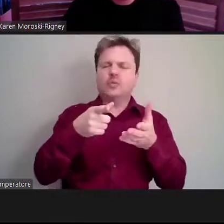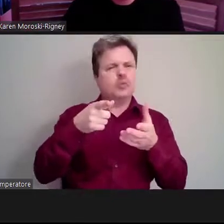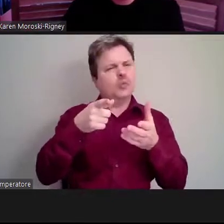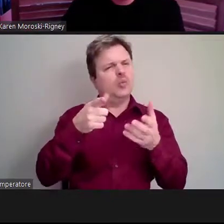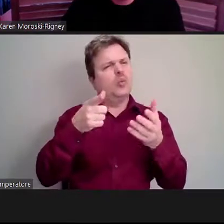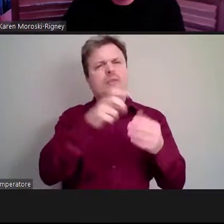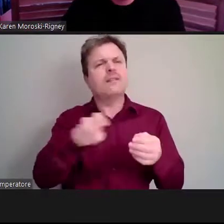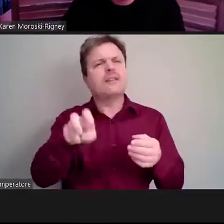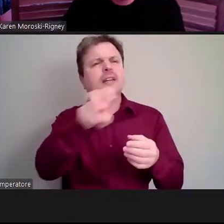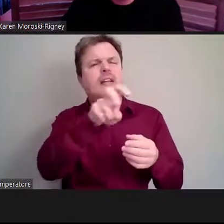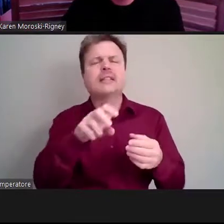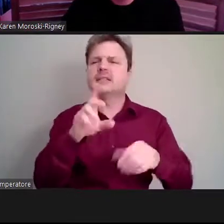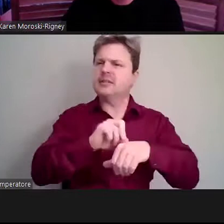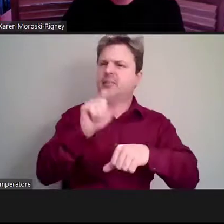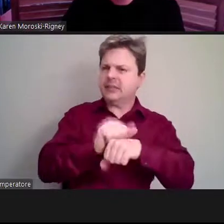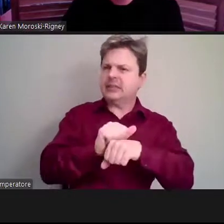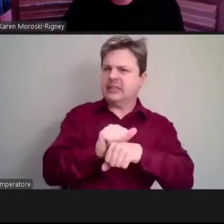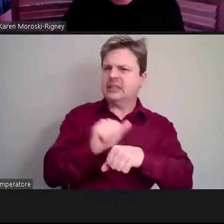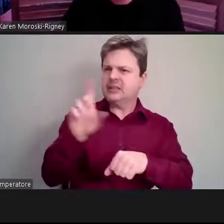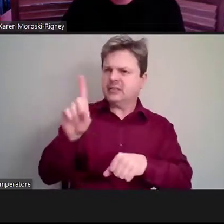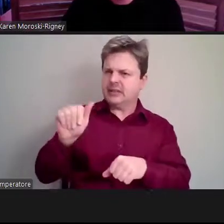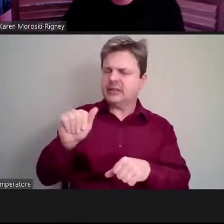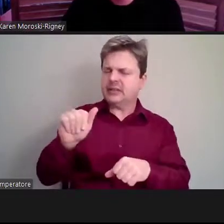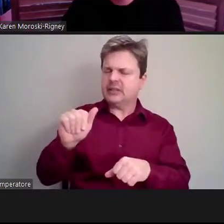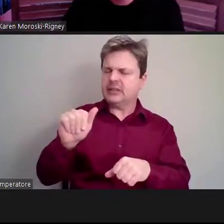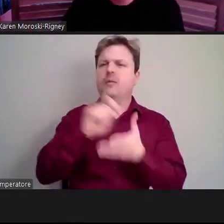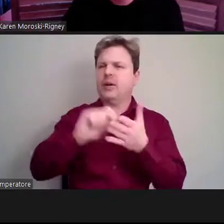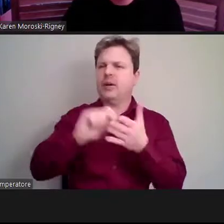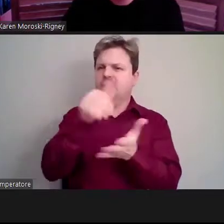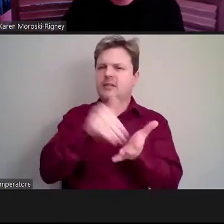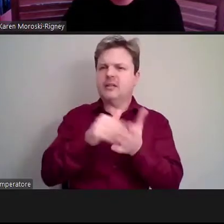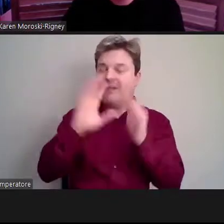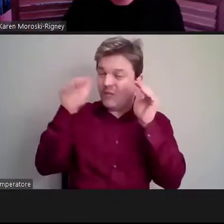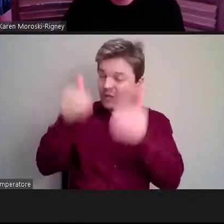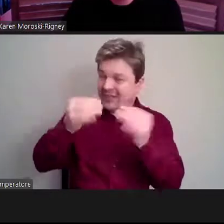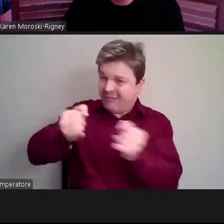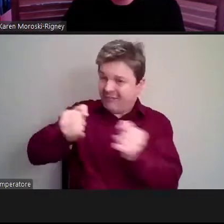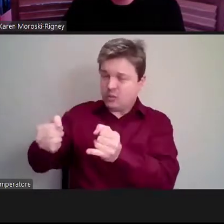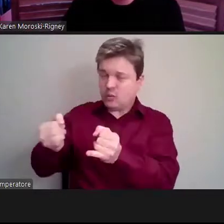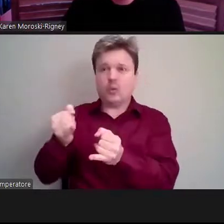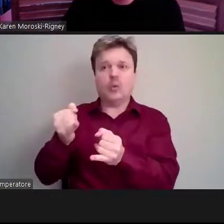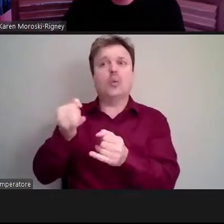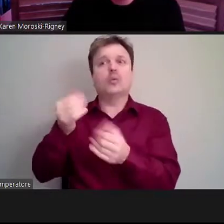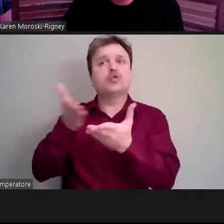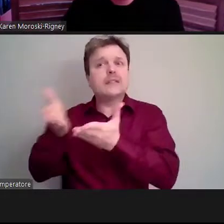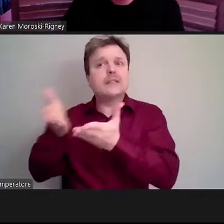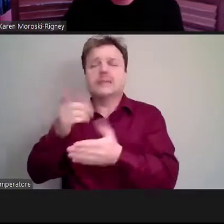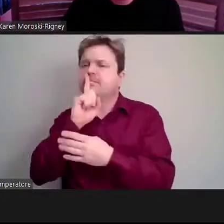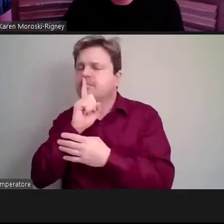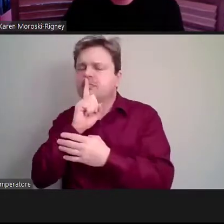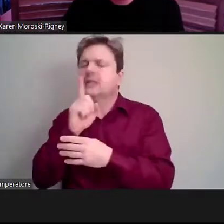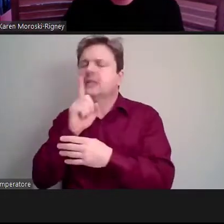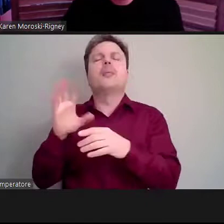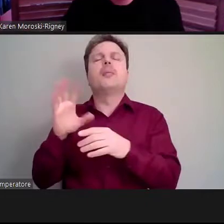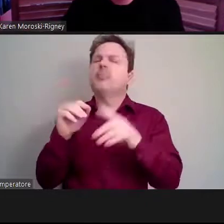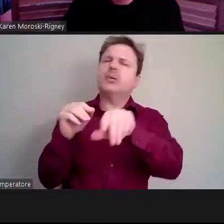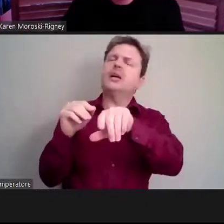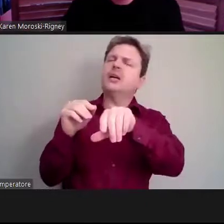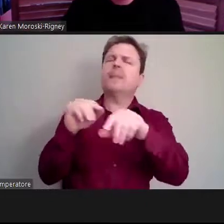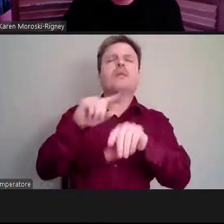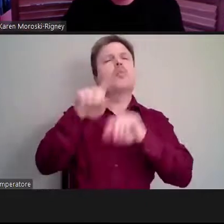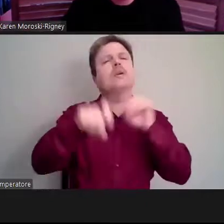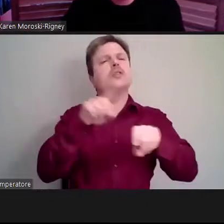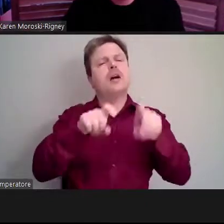that don't focus on individual accommodations, but instead focus more on those questions of designing